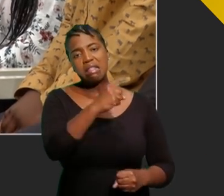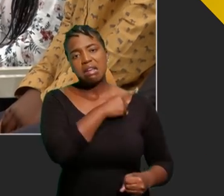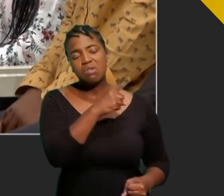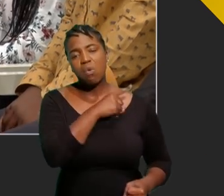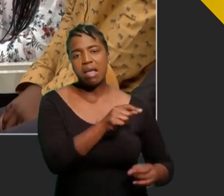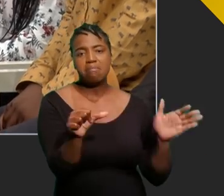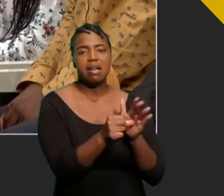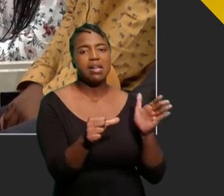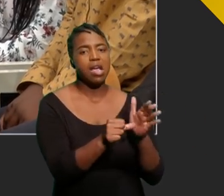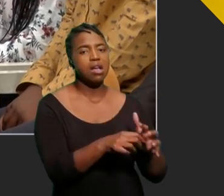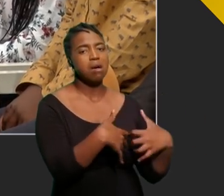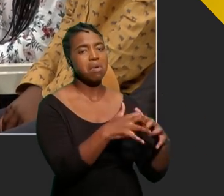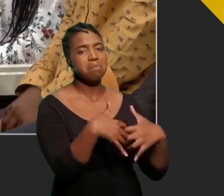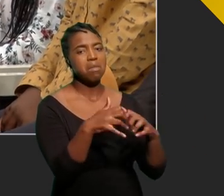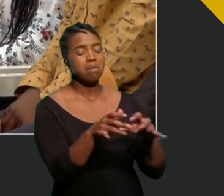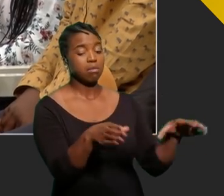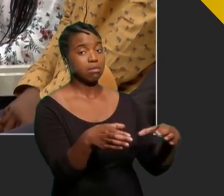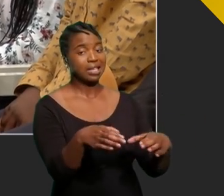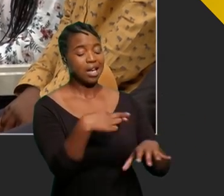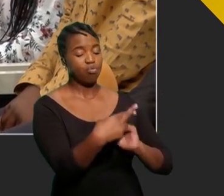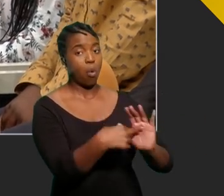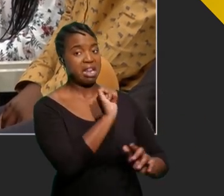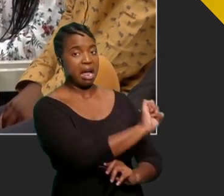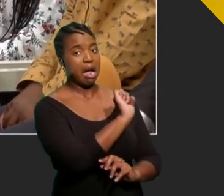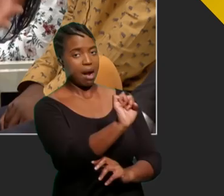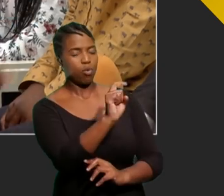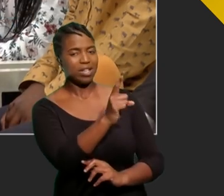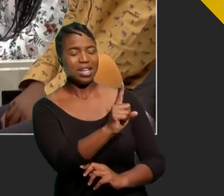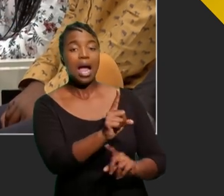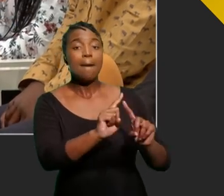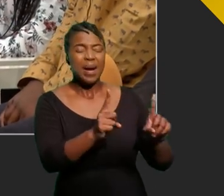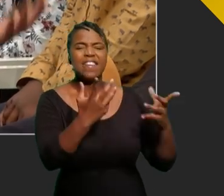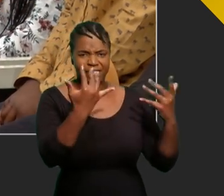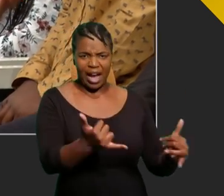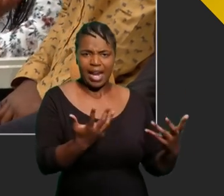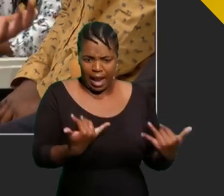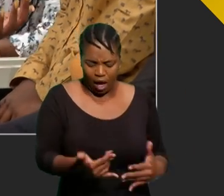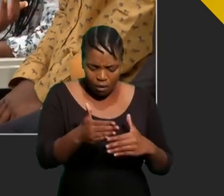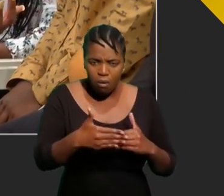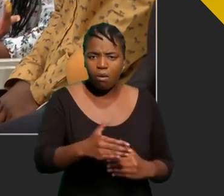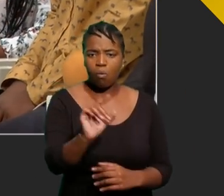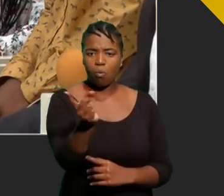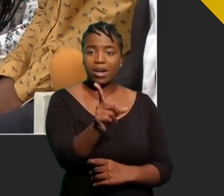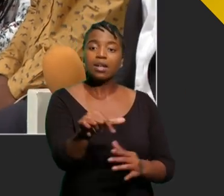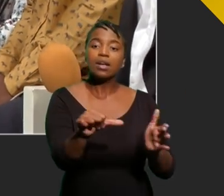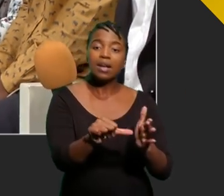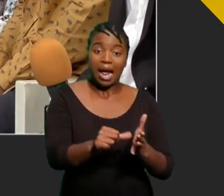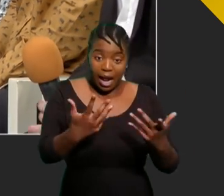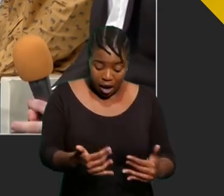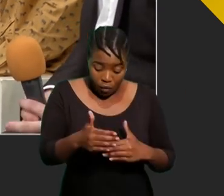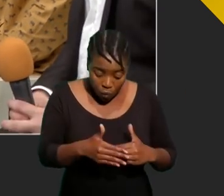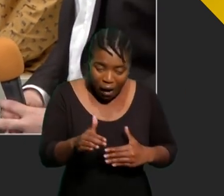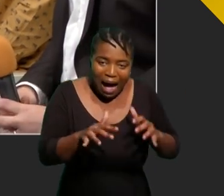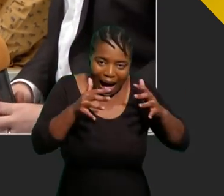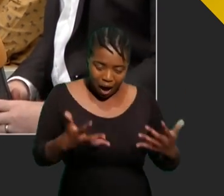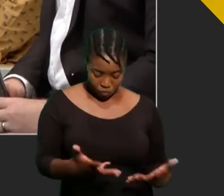and what role they actually play. But now we want to understand what now? And I think, Hendrik, that's the most important question for us. What now?